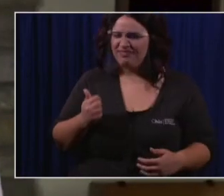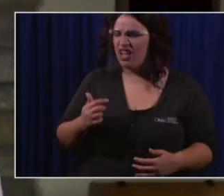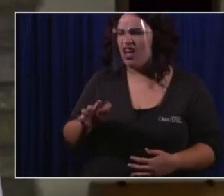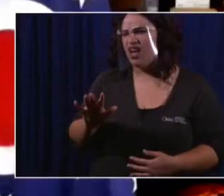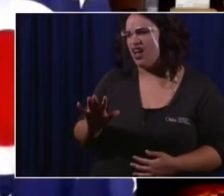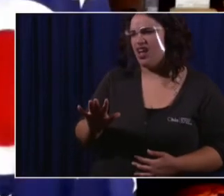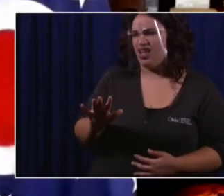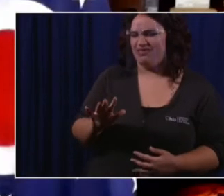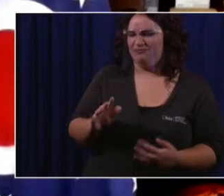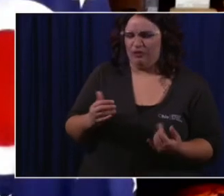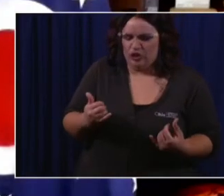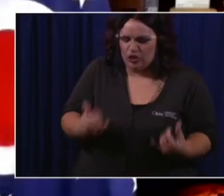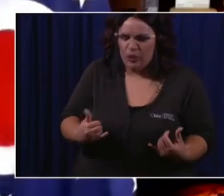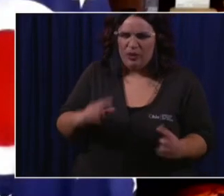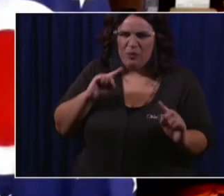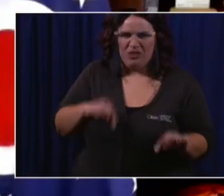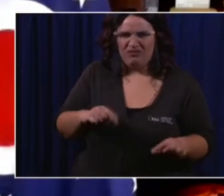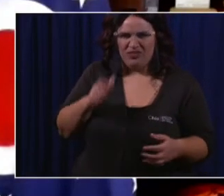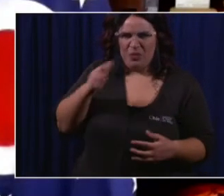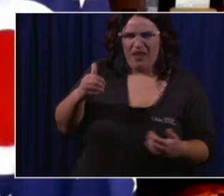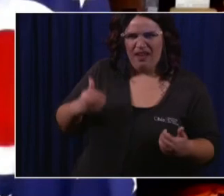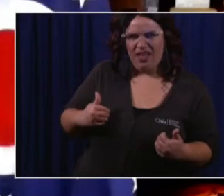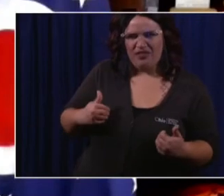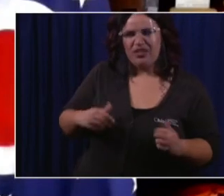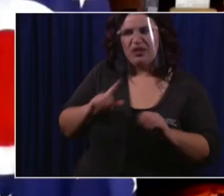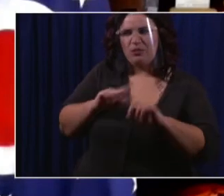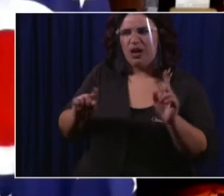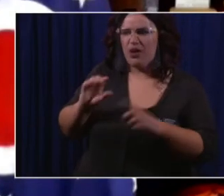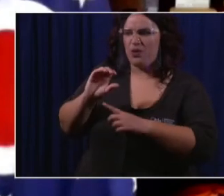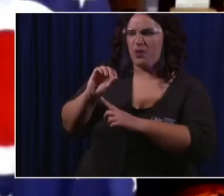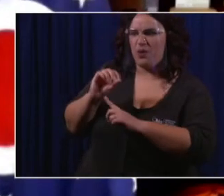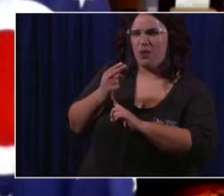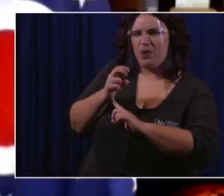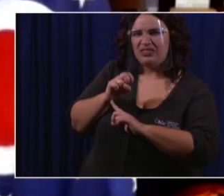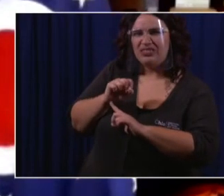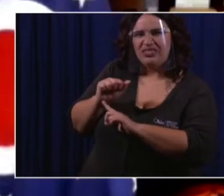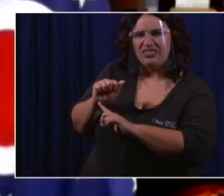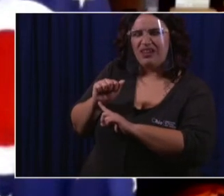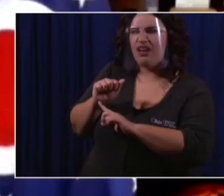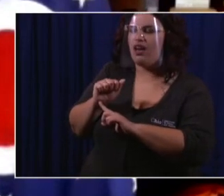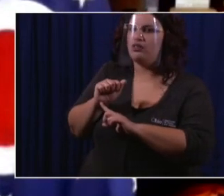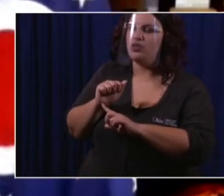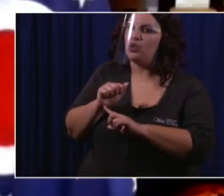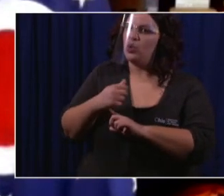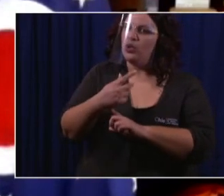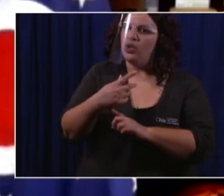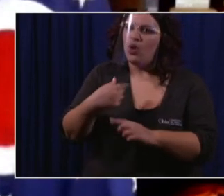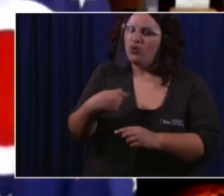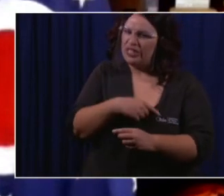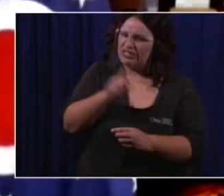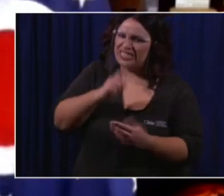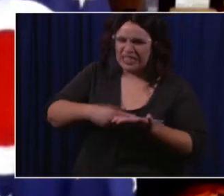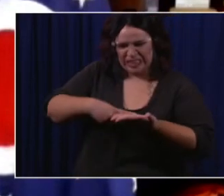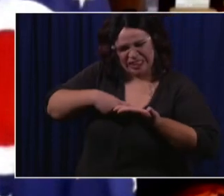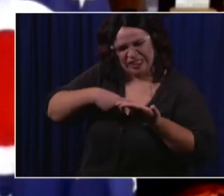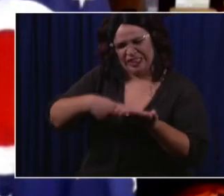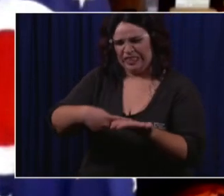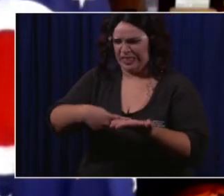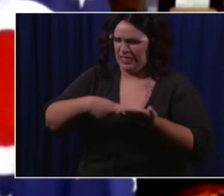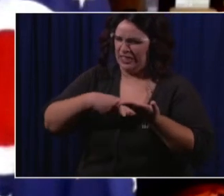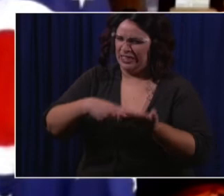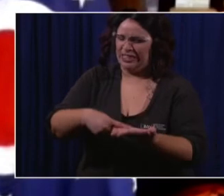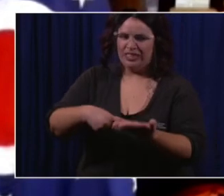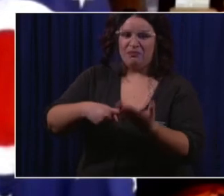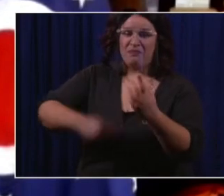but we had long discussions with the Ohio High School Athletic Association about what the standards were for